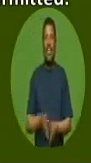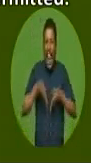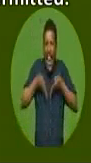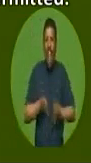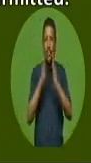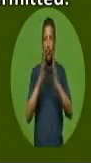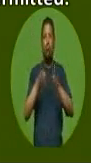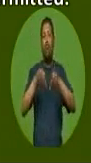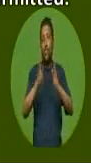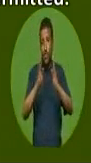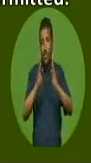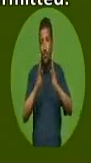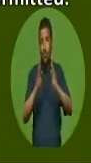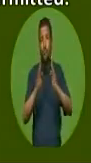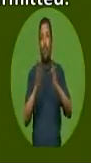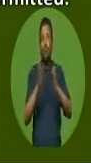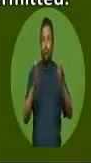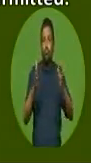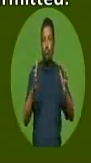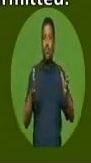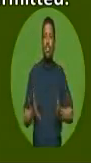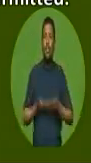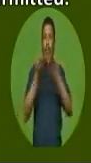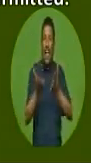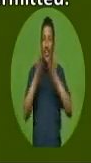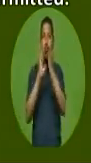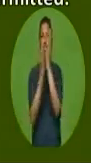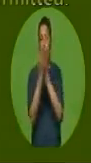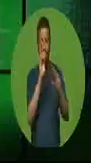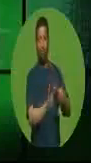License provision was tied to supply conditions.